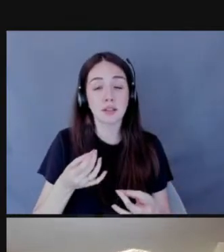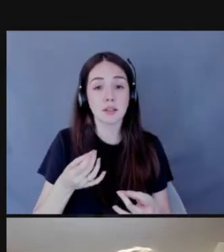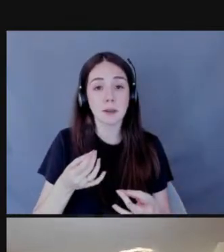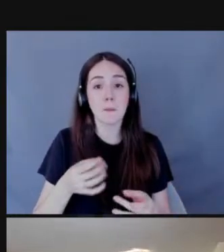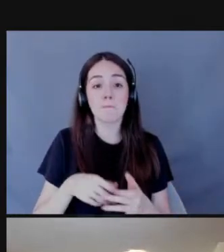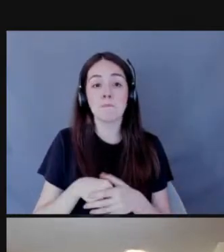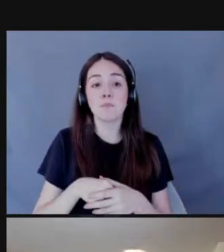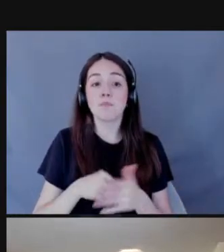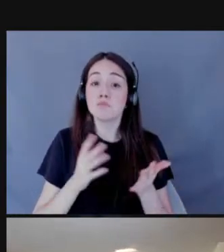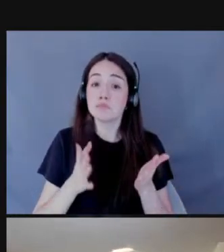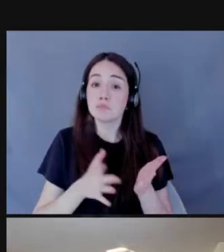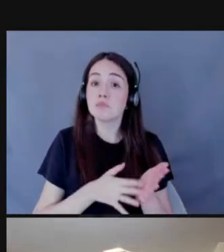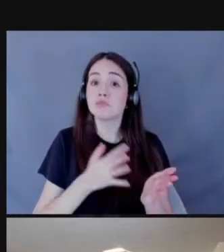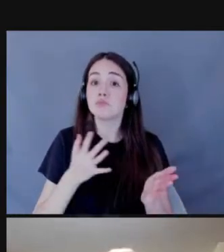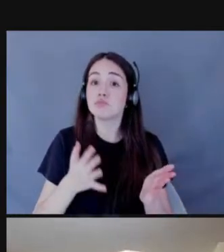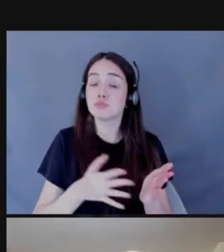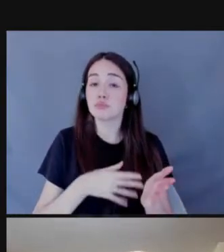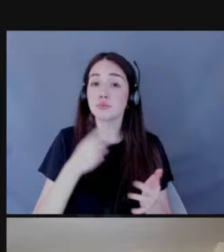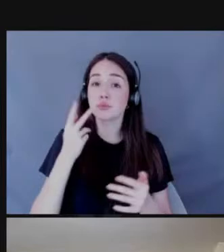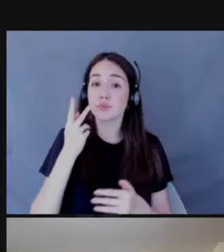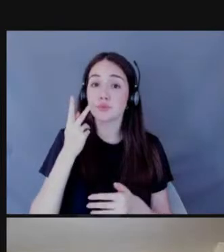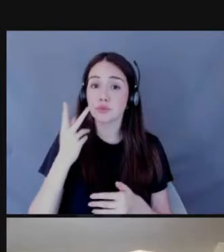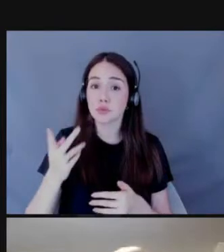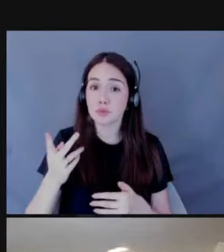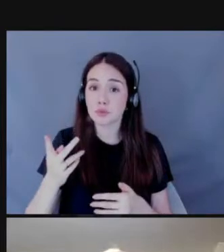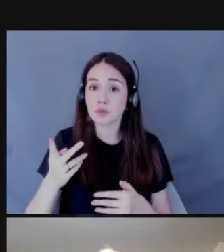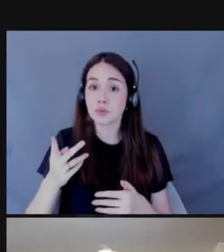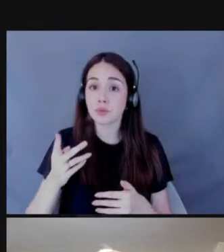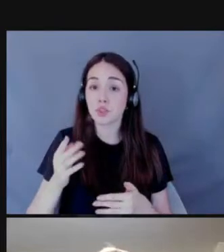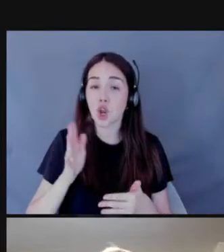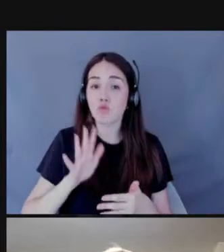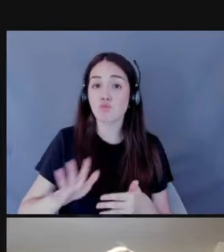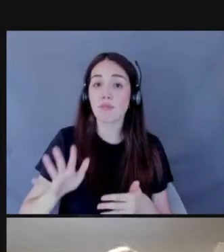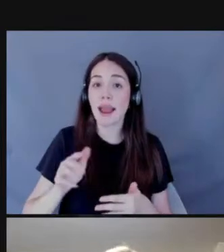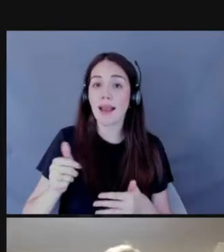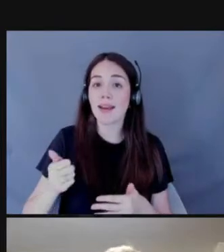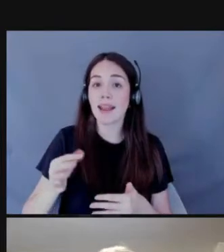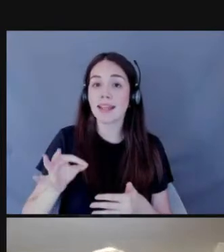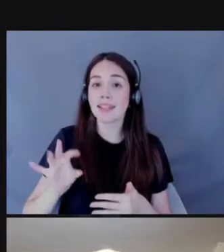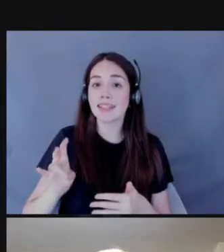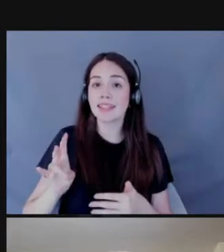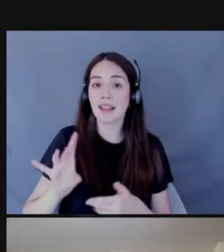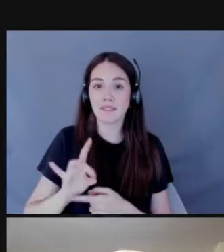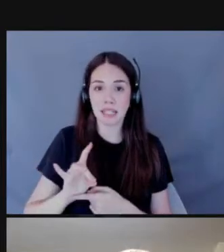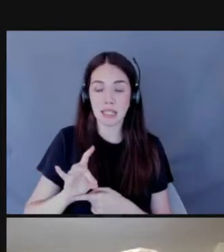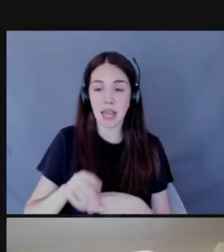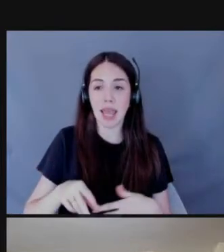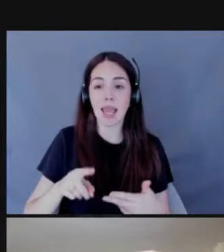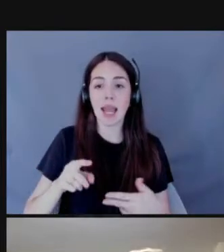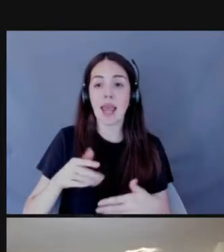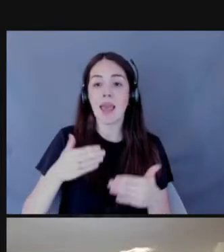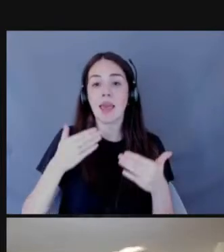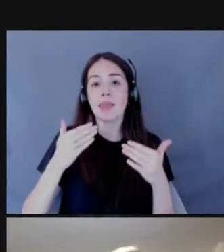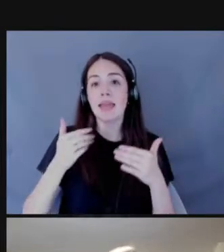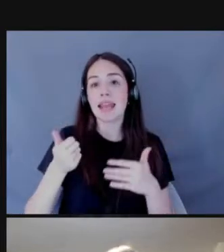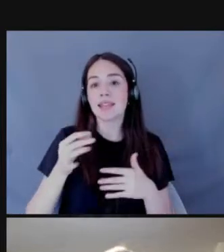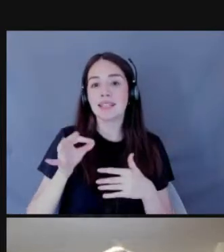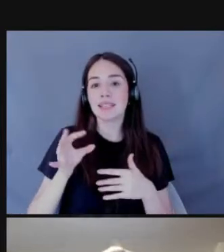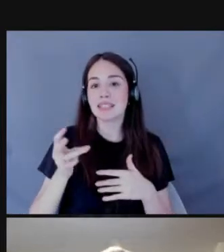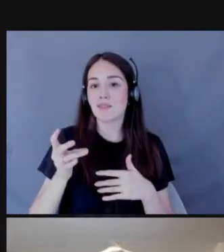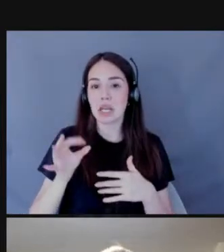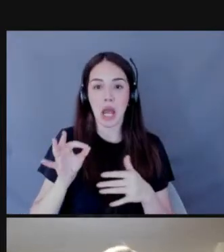periodic sightings through the later part of 78. The trail goes dark in 1979, and then there is